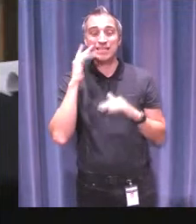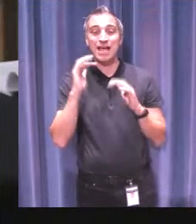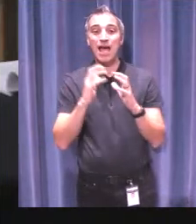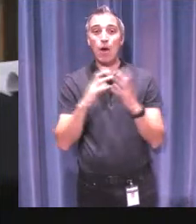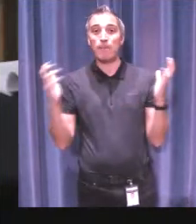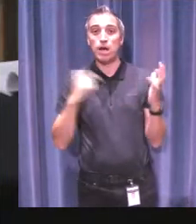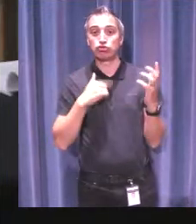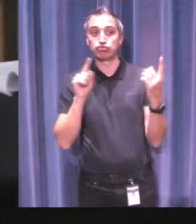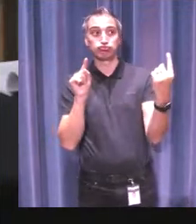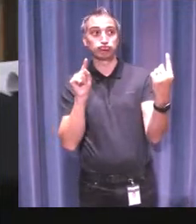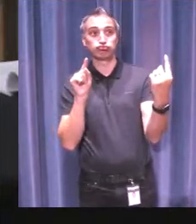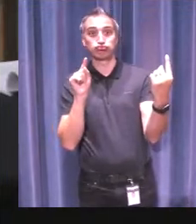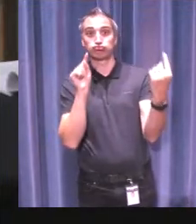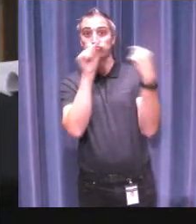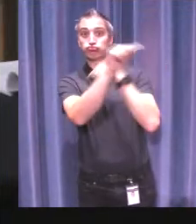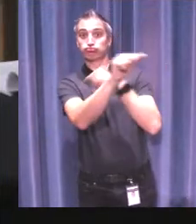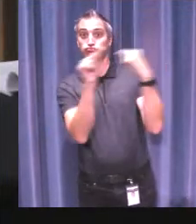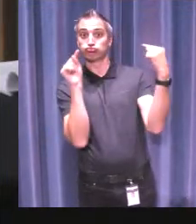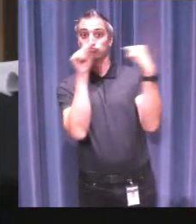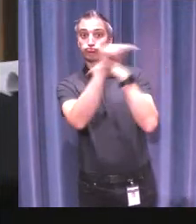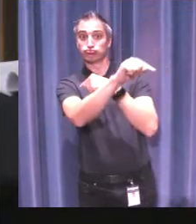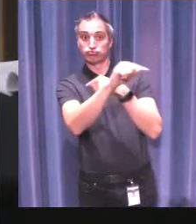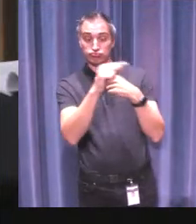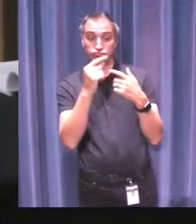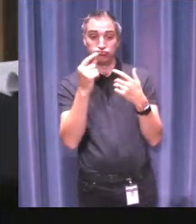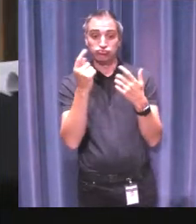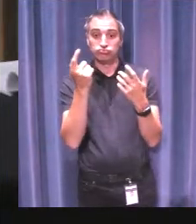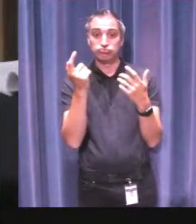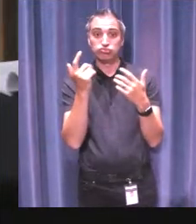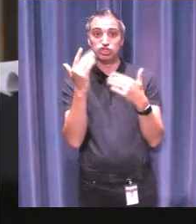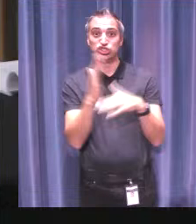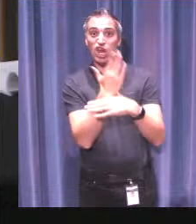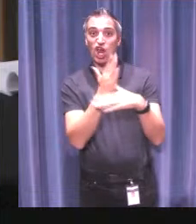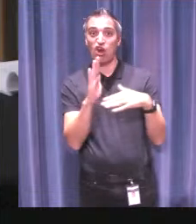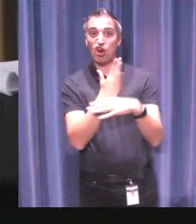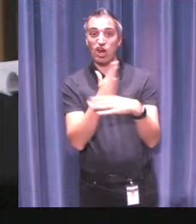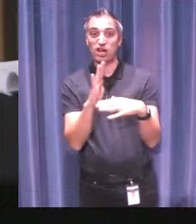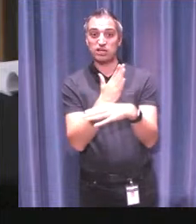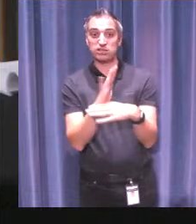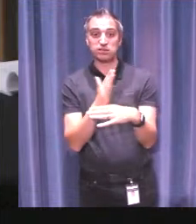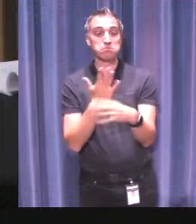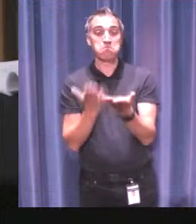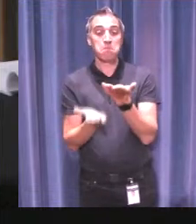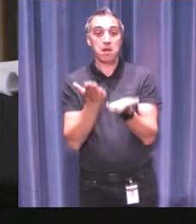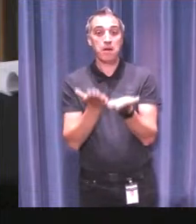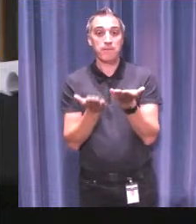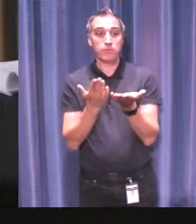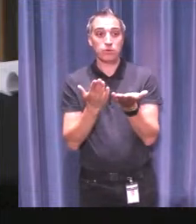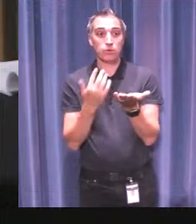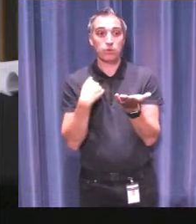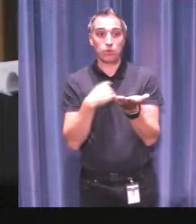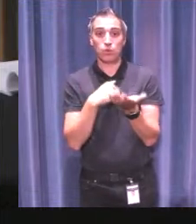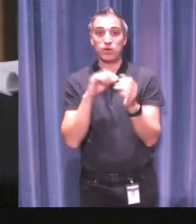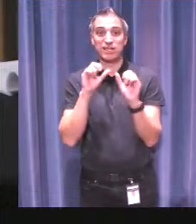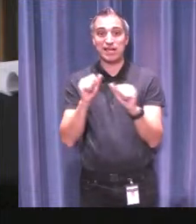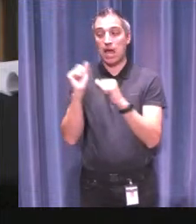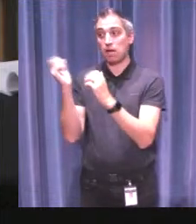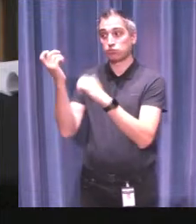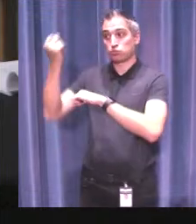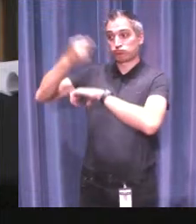cross campus sharing can we do, and maybe scuttling some of the facilities that we have